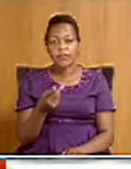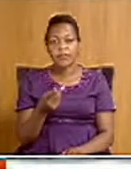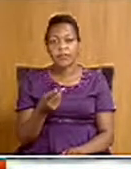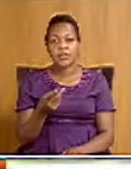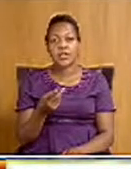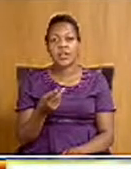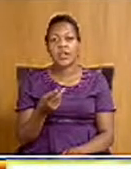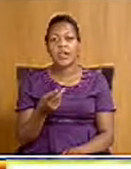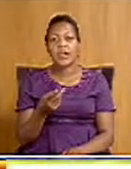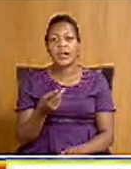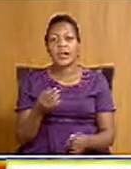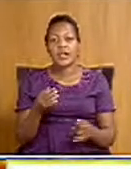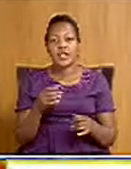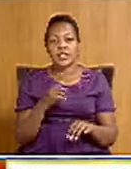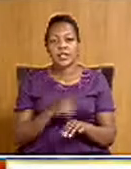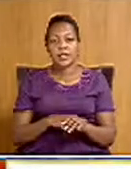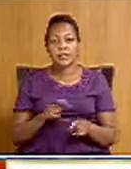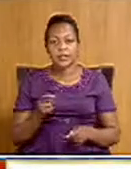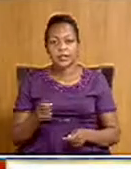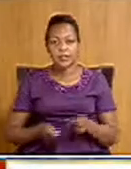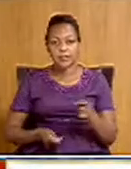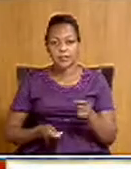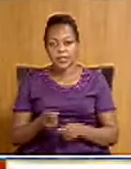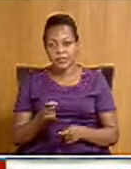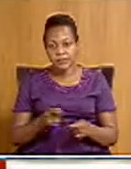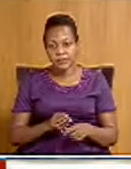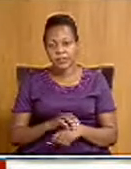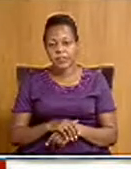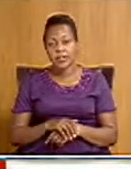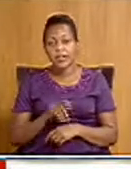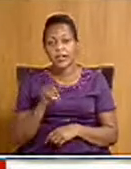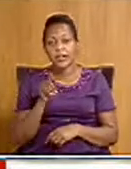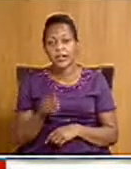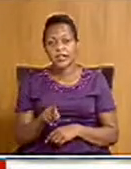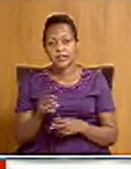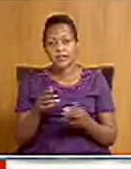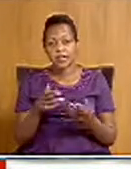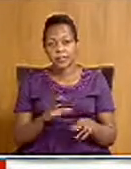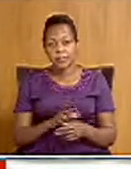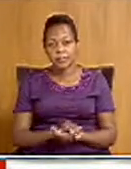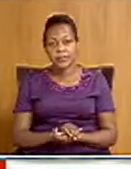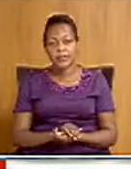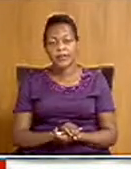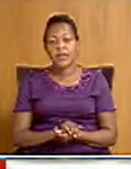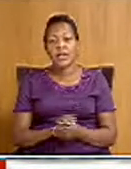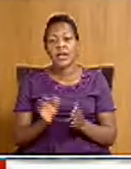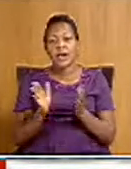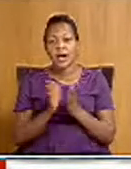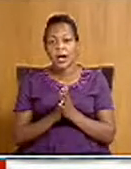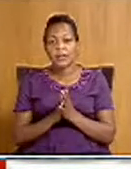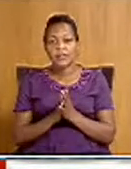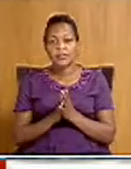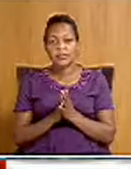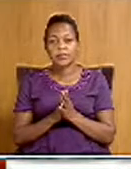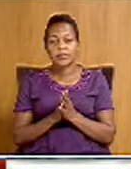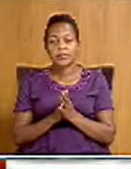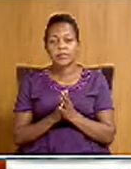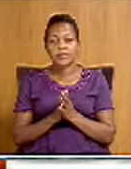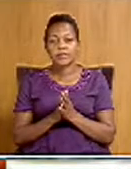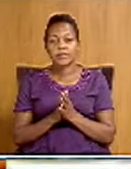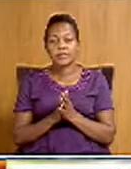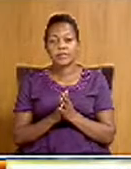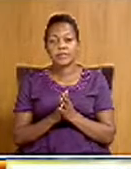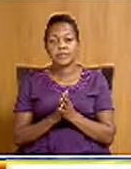1962, at independence, this pre-capitalist economy and society had somewhat